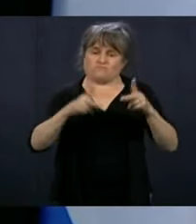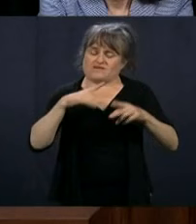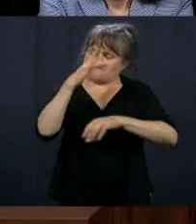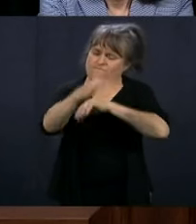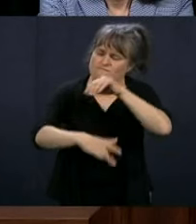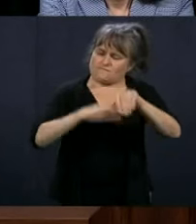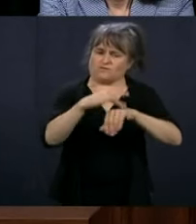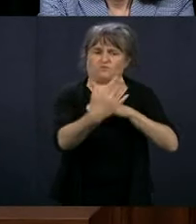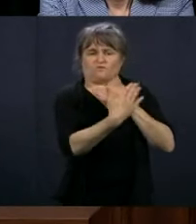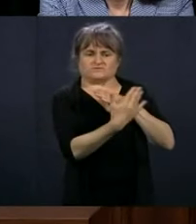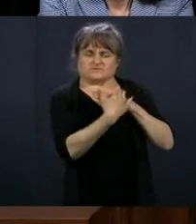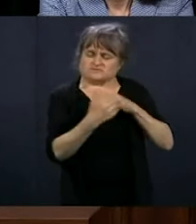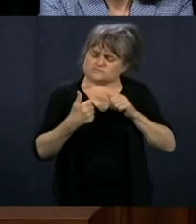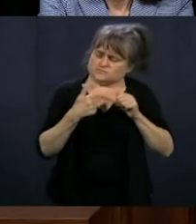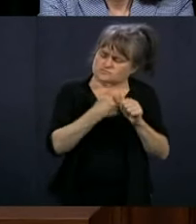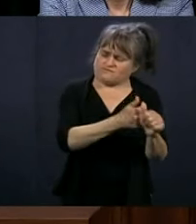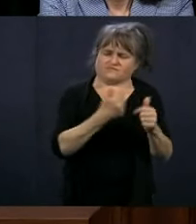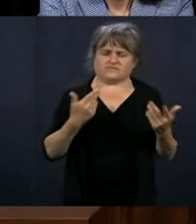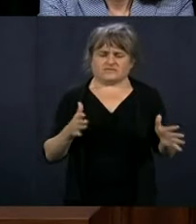over recommended.